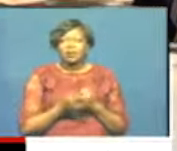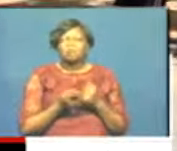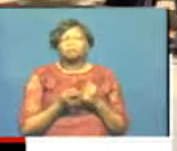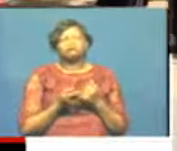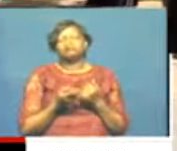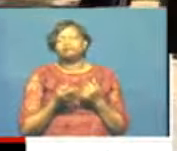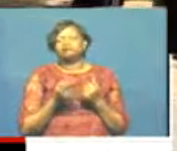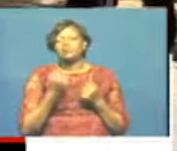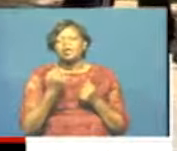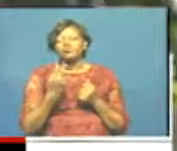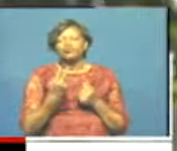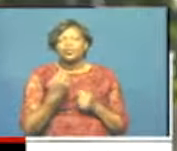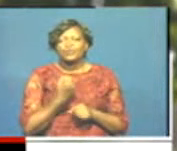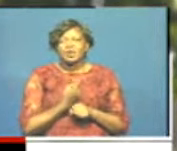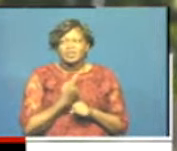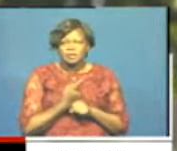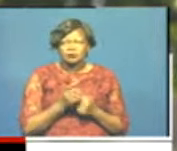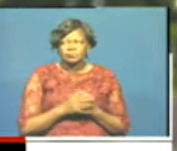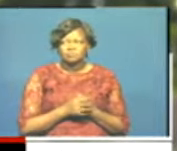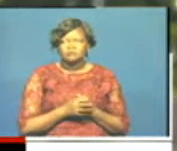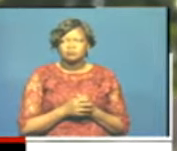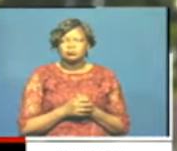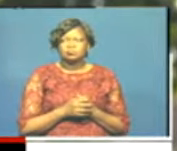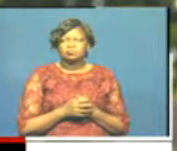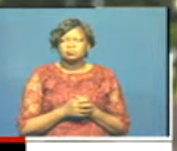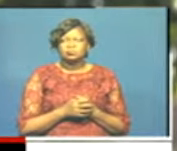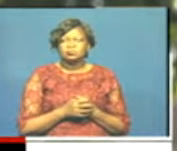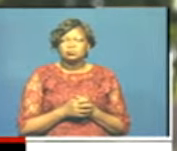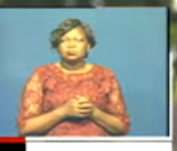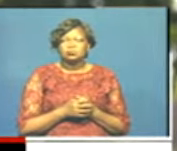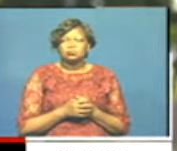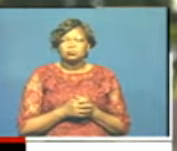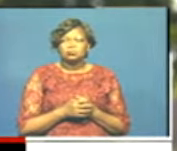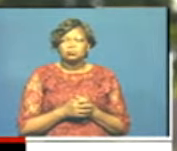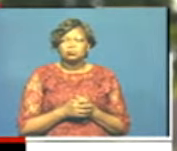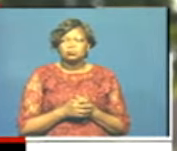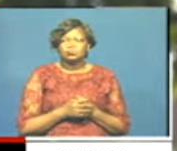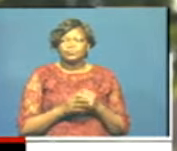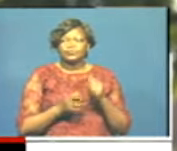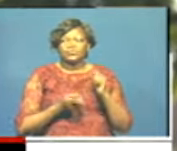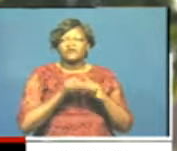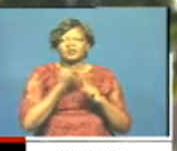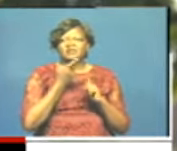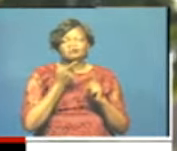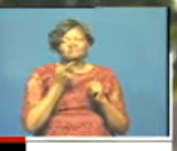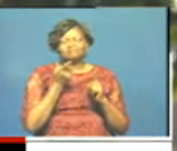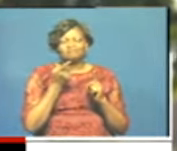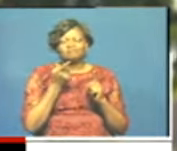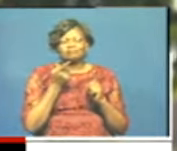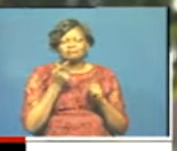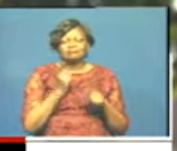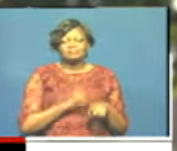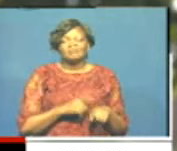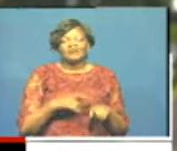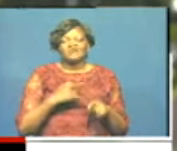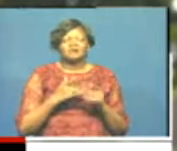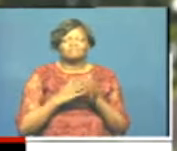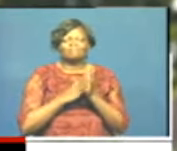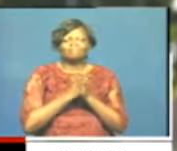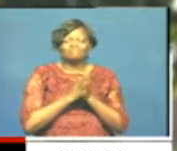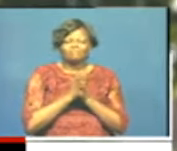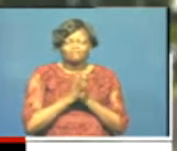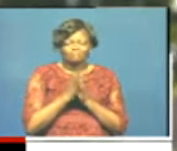6 seconds. Being first is, of course, a great feeling. It gives me the motivation to keep